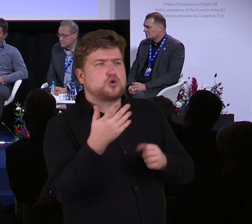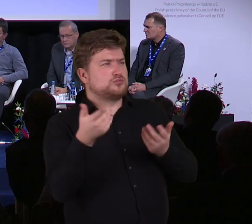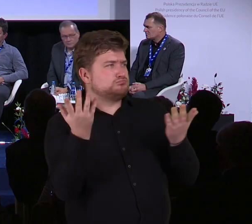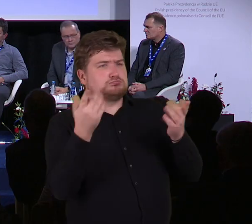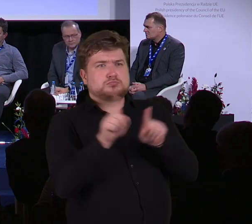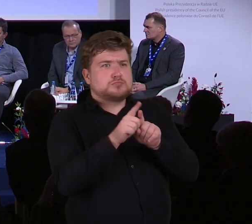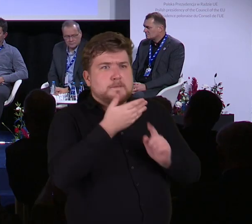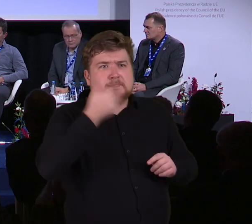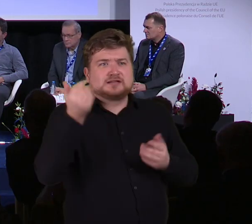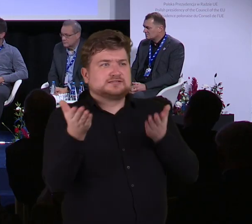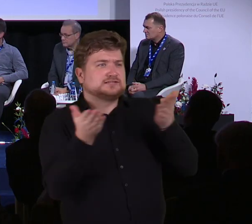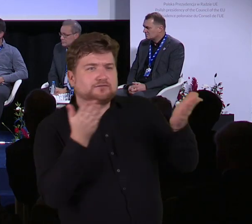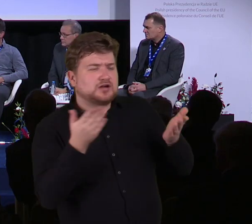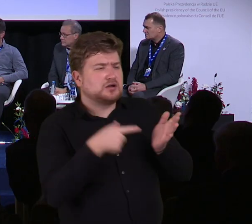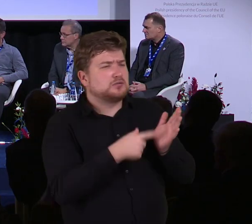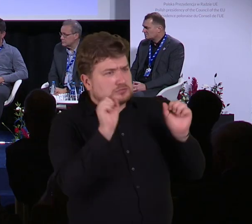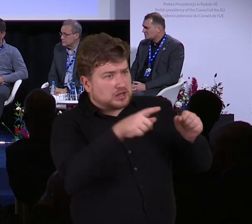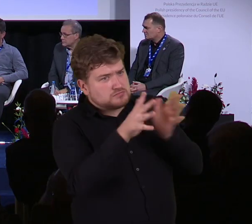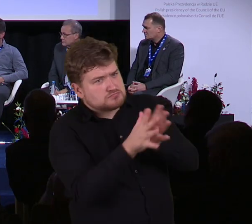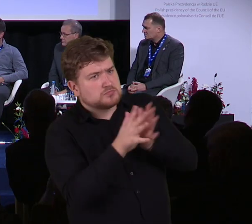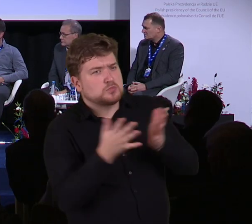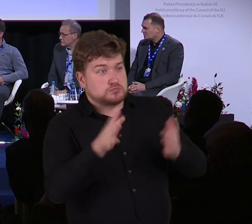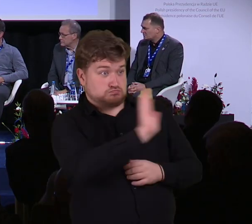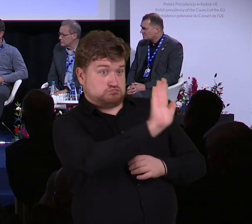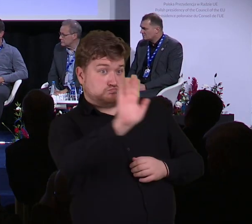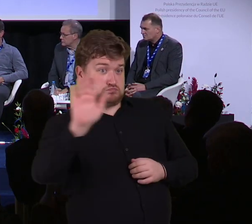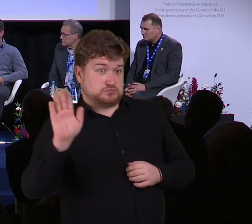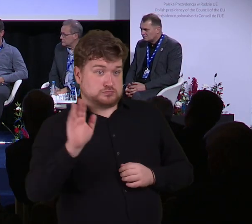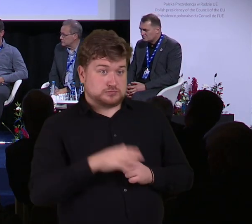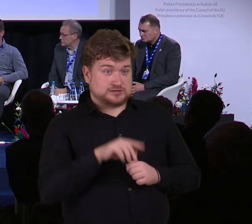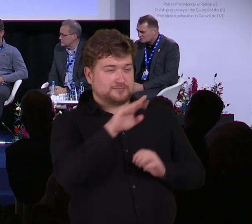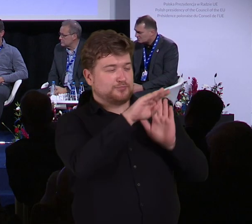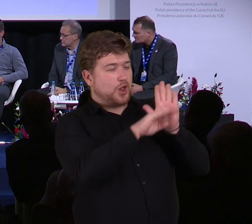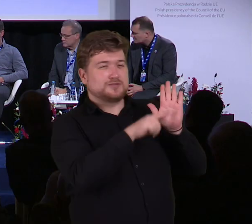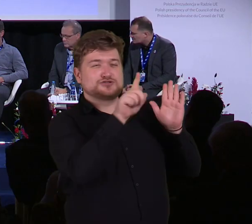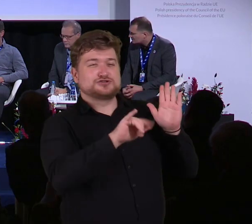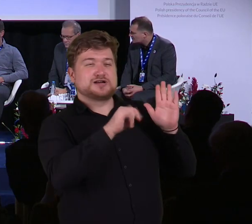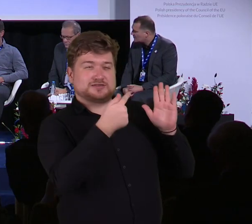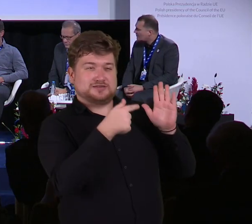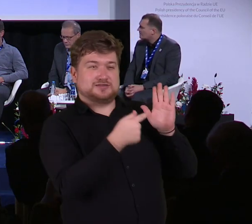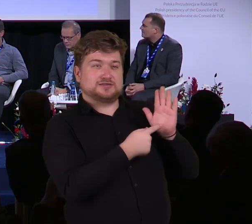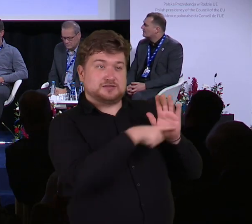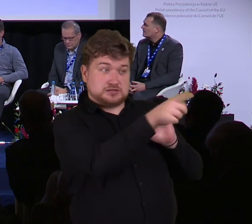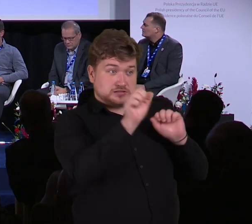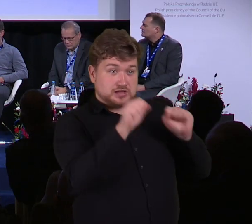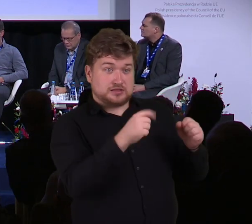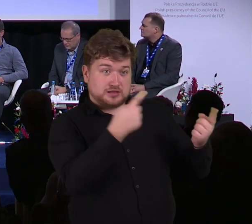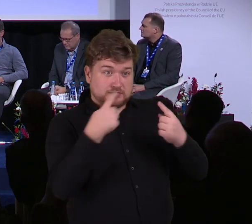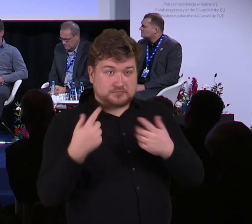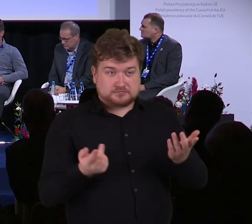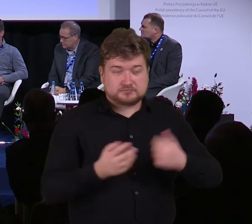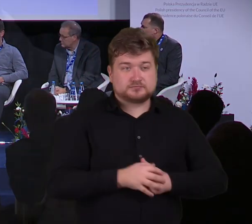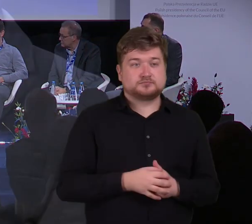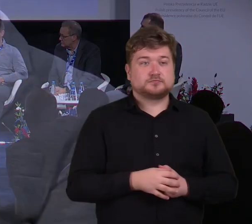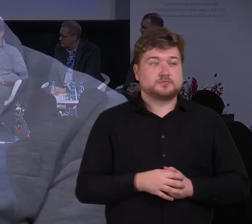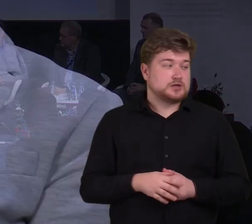implementation? František, maybe two of you might react. So. I would choose a set